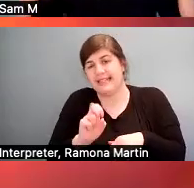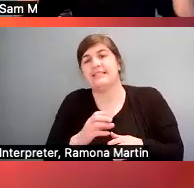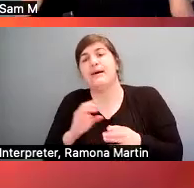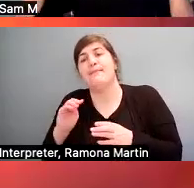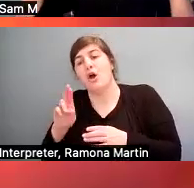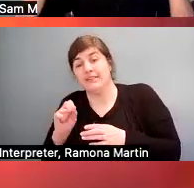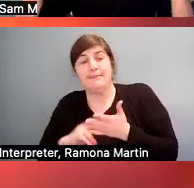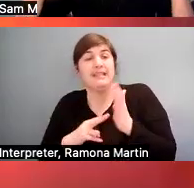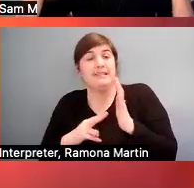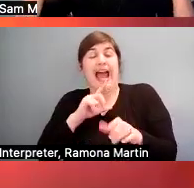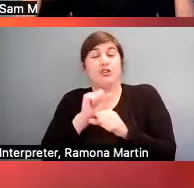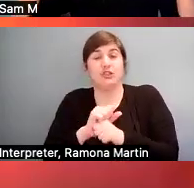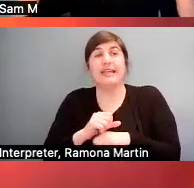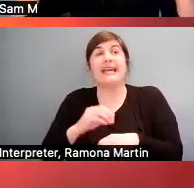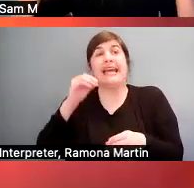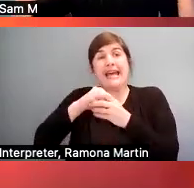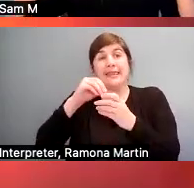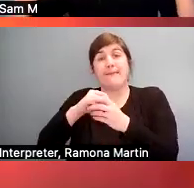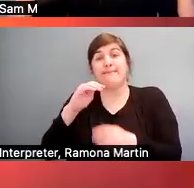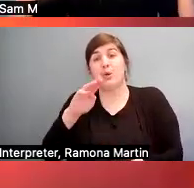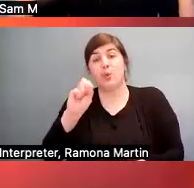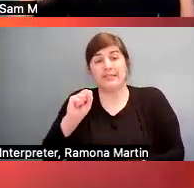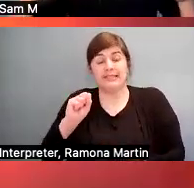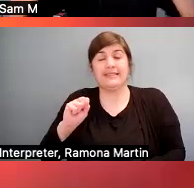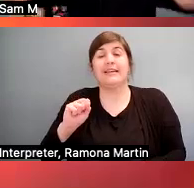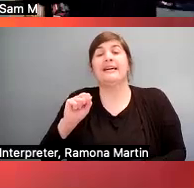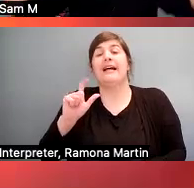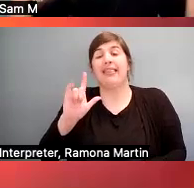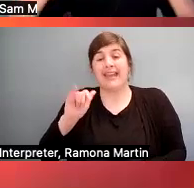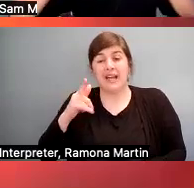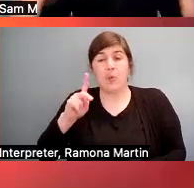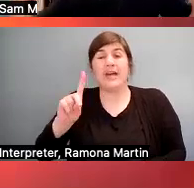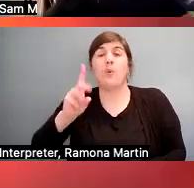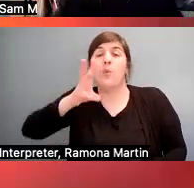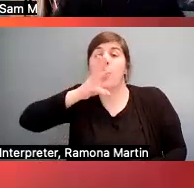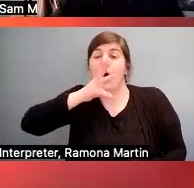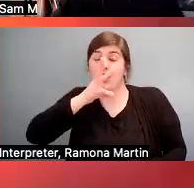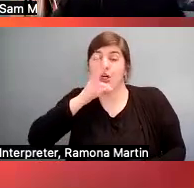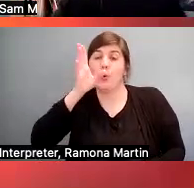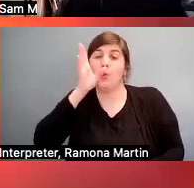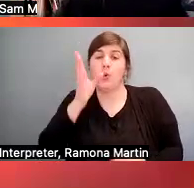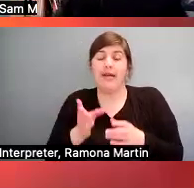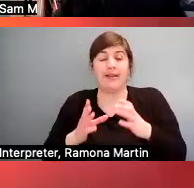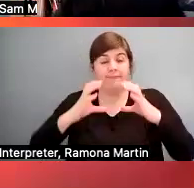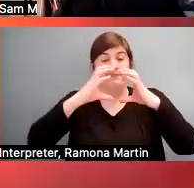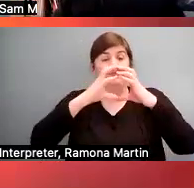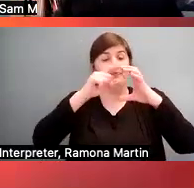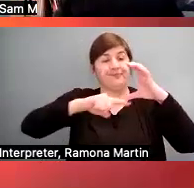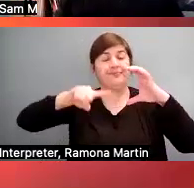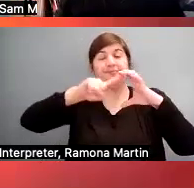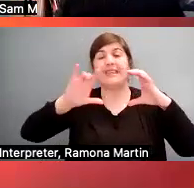the insides of these moons are liquid water that erupts out of a shell of ice. So they're what we would